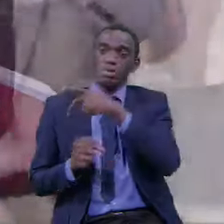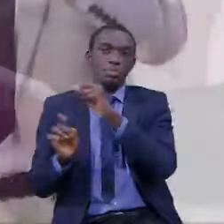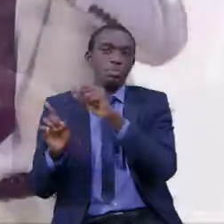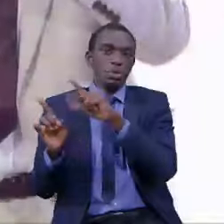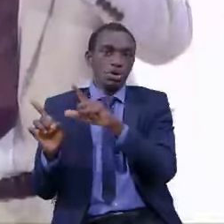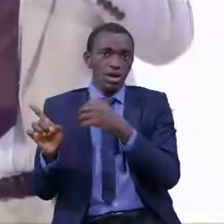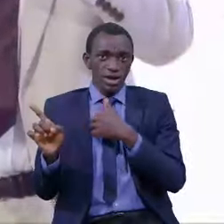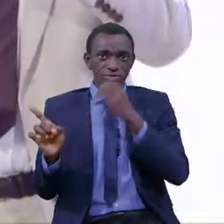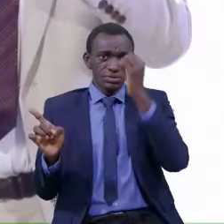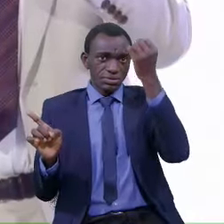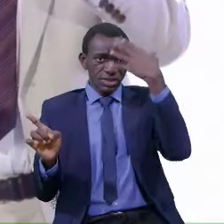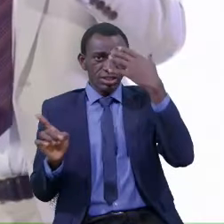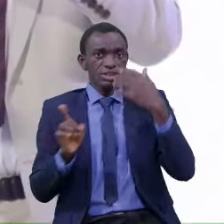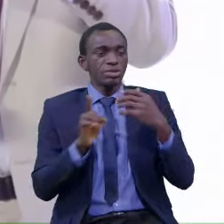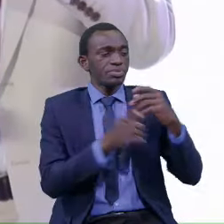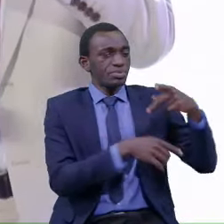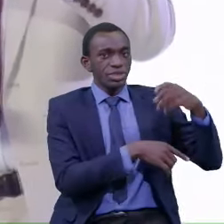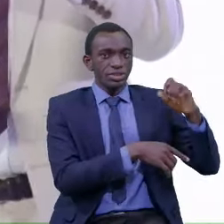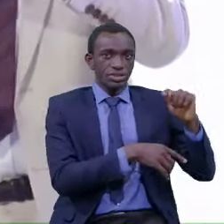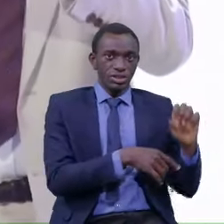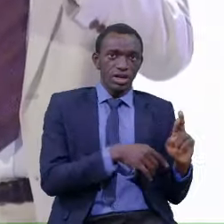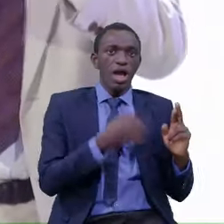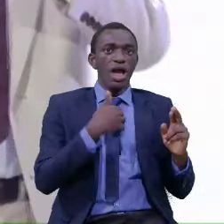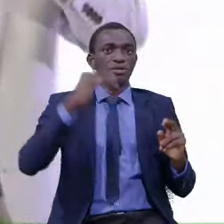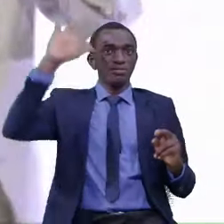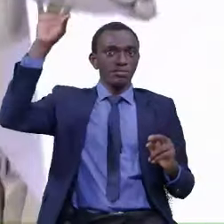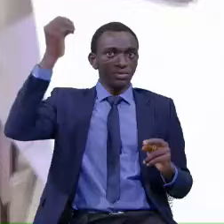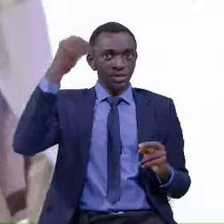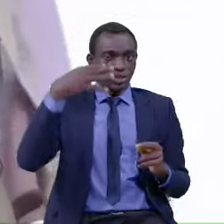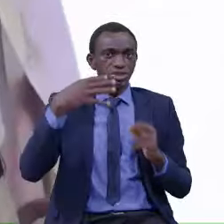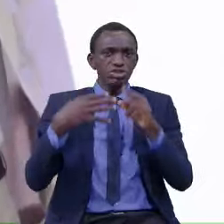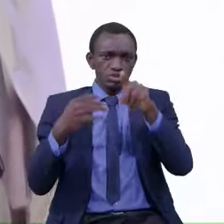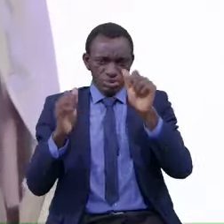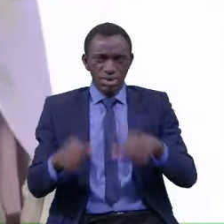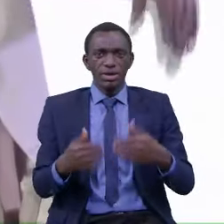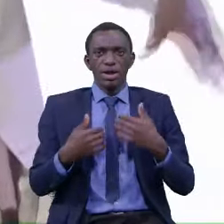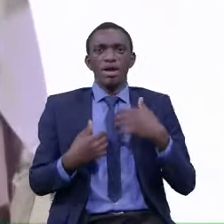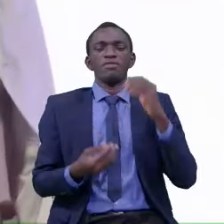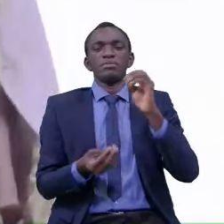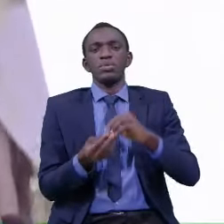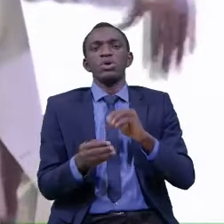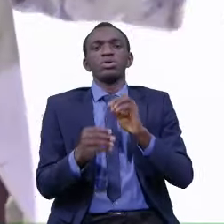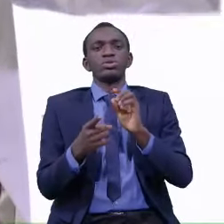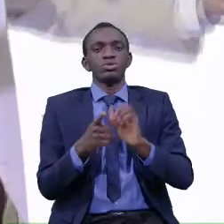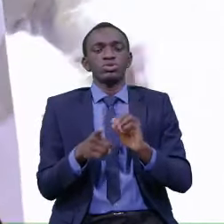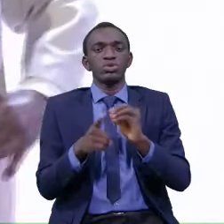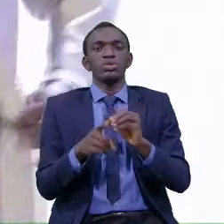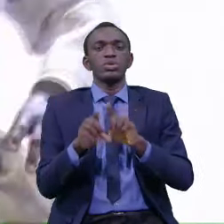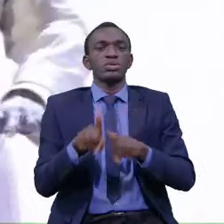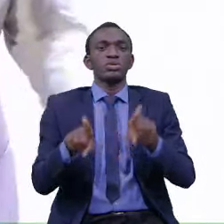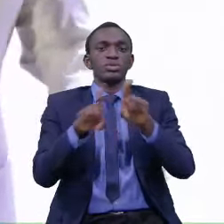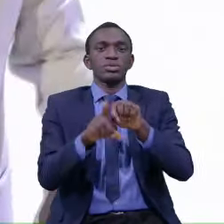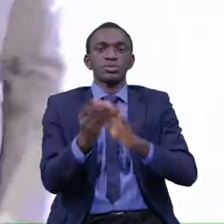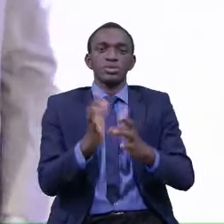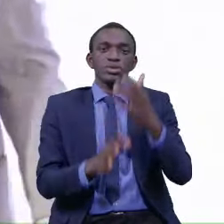had, I can have. I don't say that's, you know, New Testament. Those are apostles. Those are